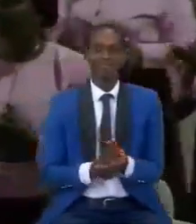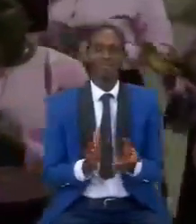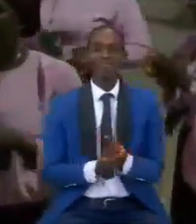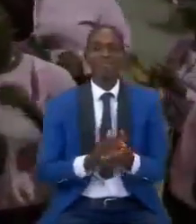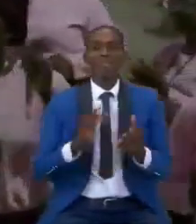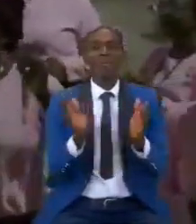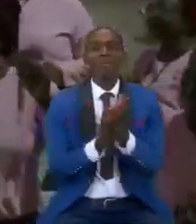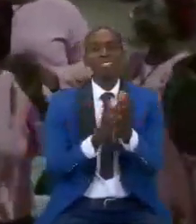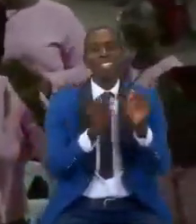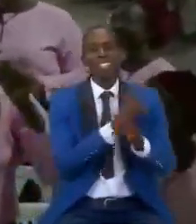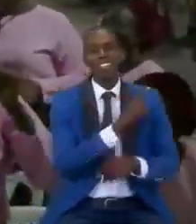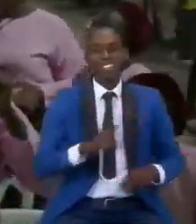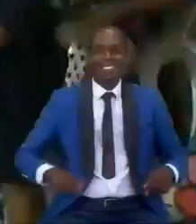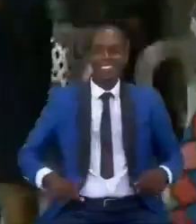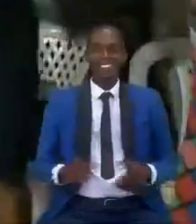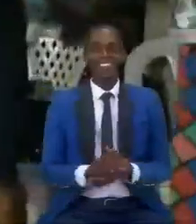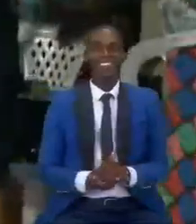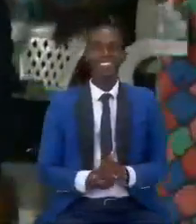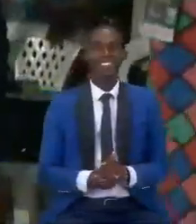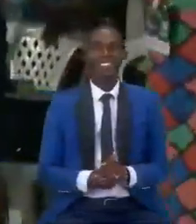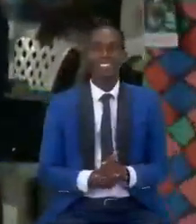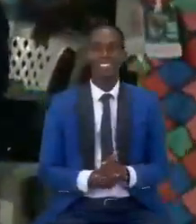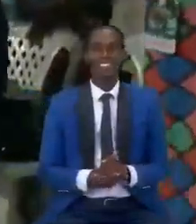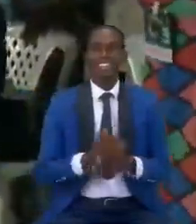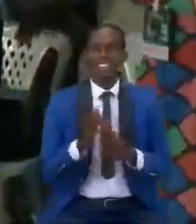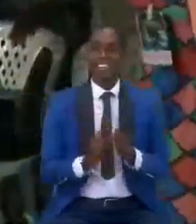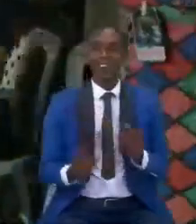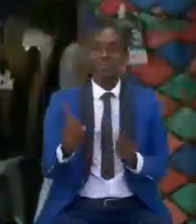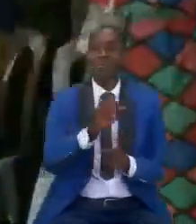Everybody, I said, praise the Lord.